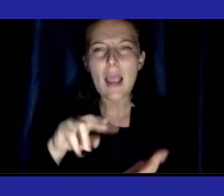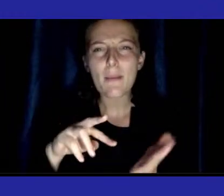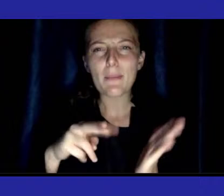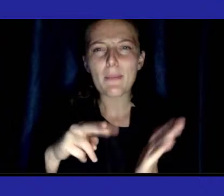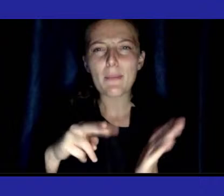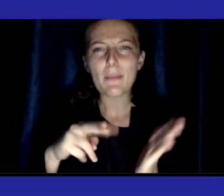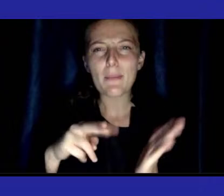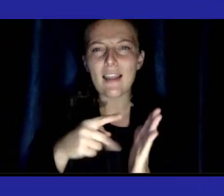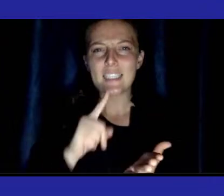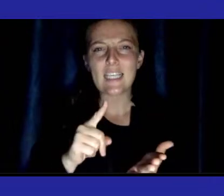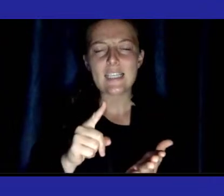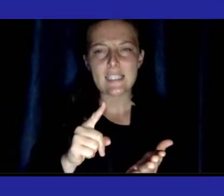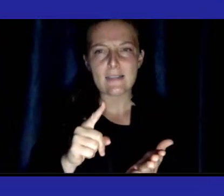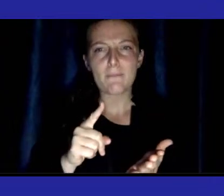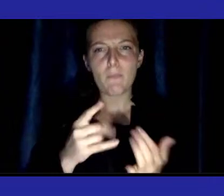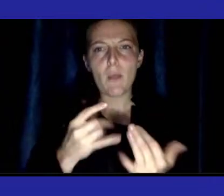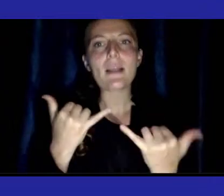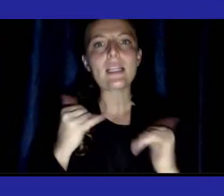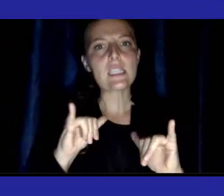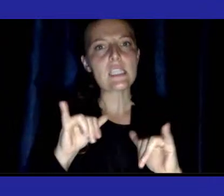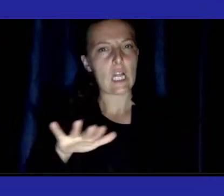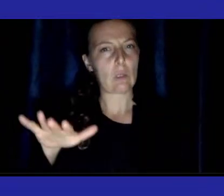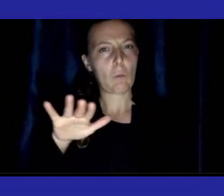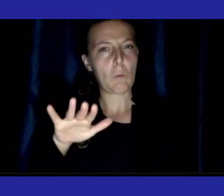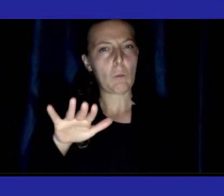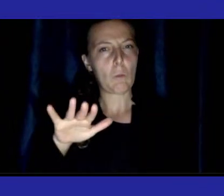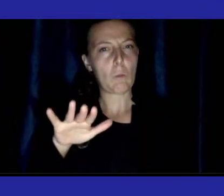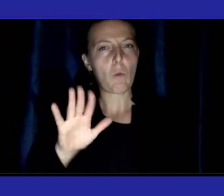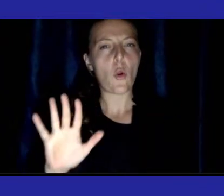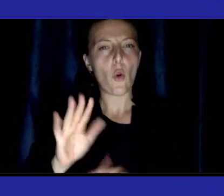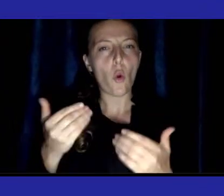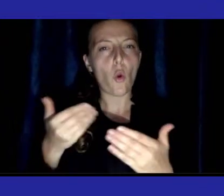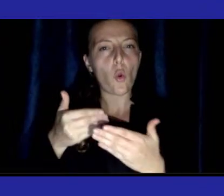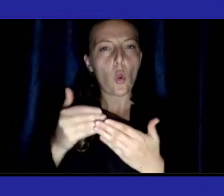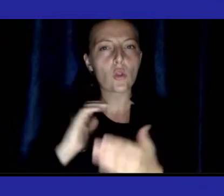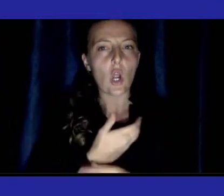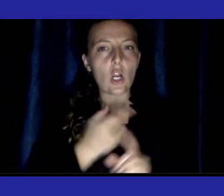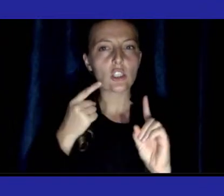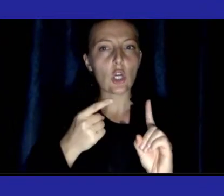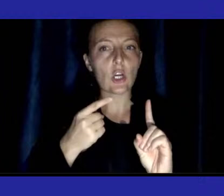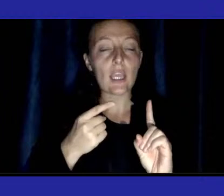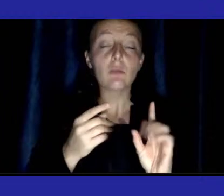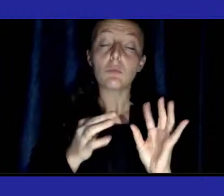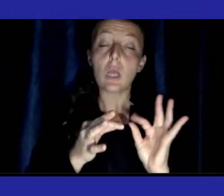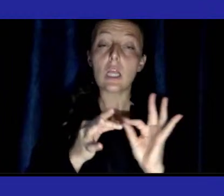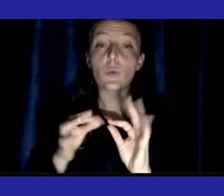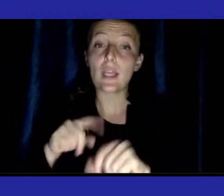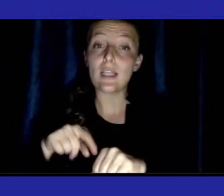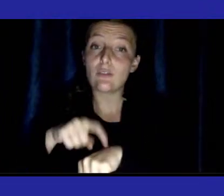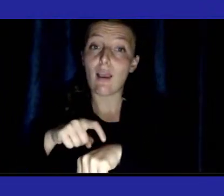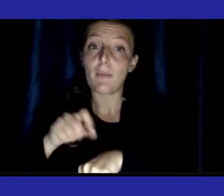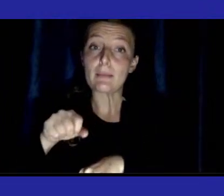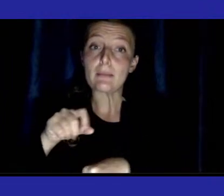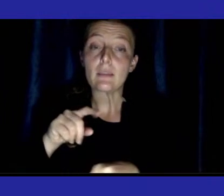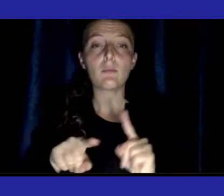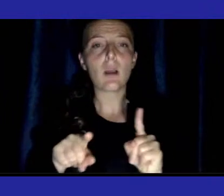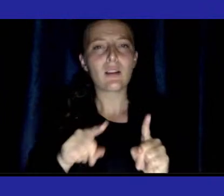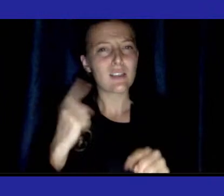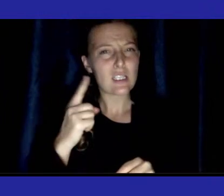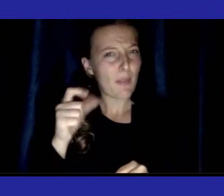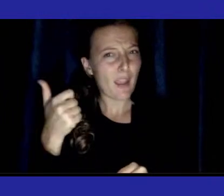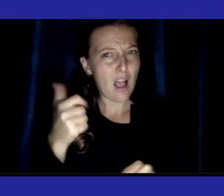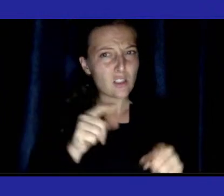still hovering around our target, and I know some of that's related to timing, but is there something else going on that you're seeing